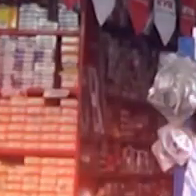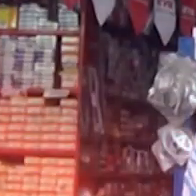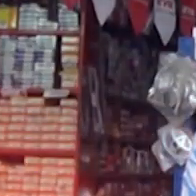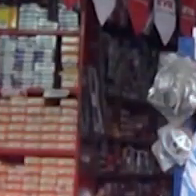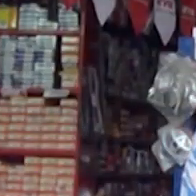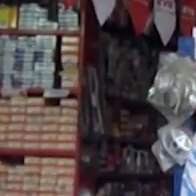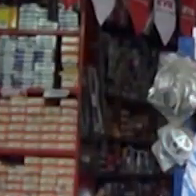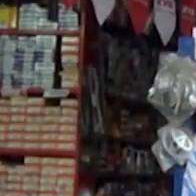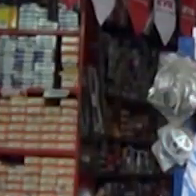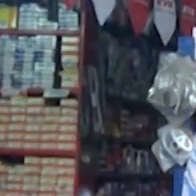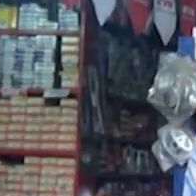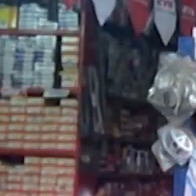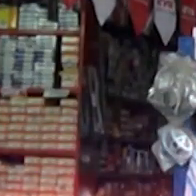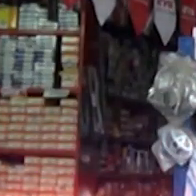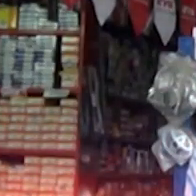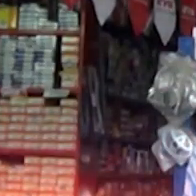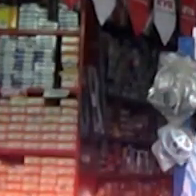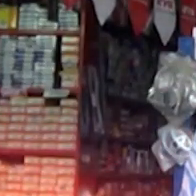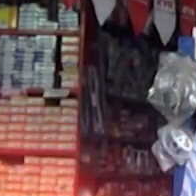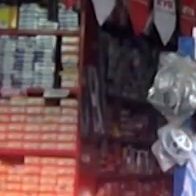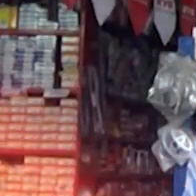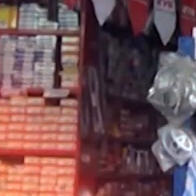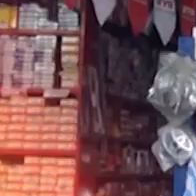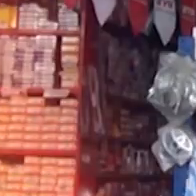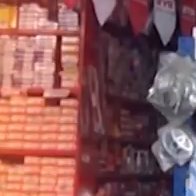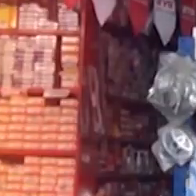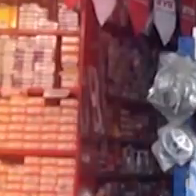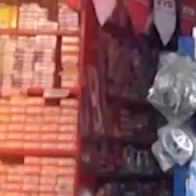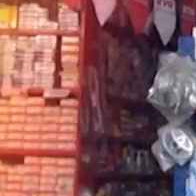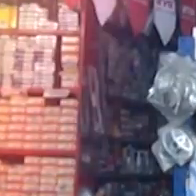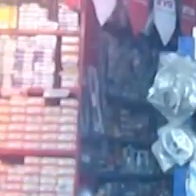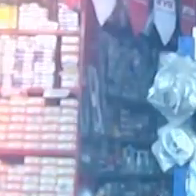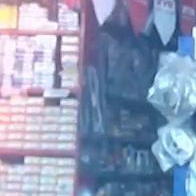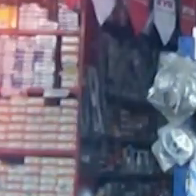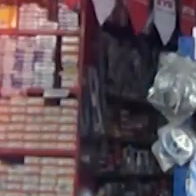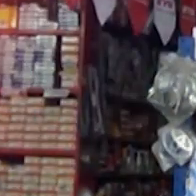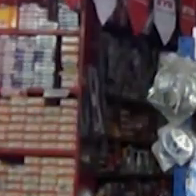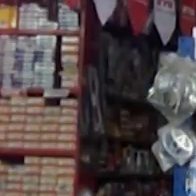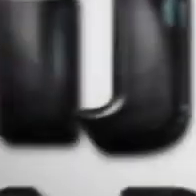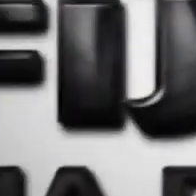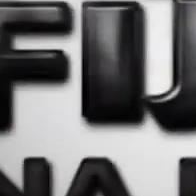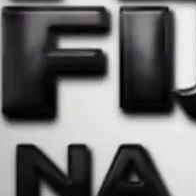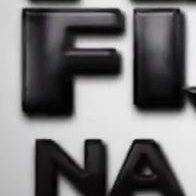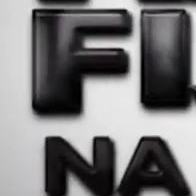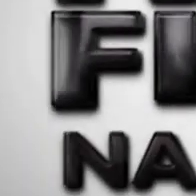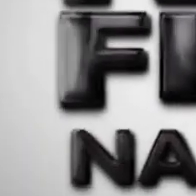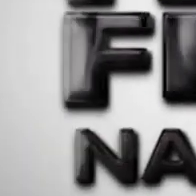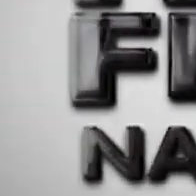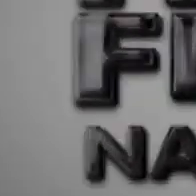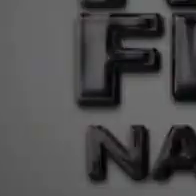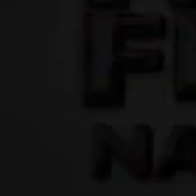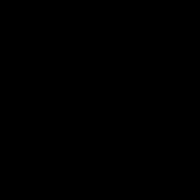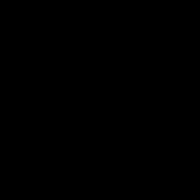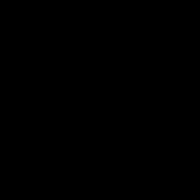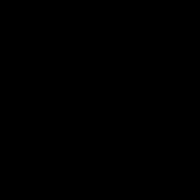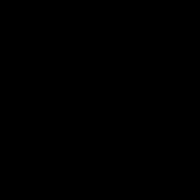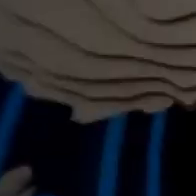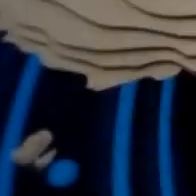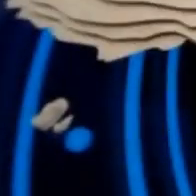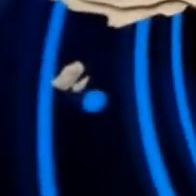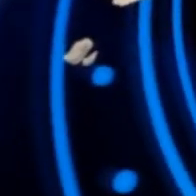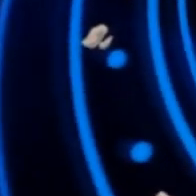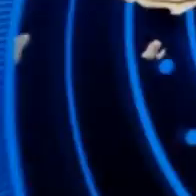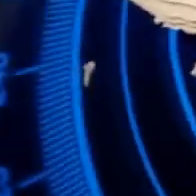Natanggo prostra ngarse ngor kraki do televizyon na barong na Radio Fiji 1 nandomo ibiti. Radio Fiji 1 nandomo ibiti.